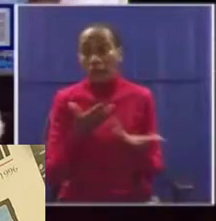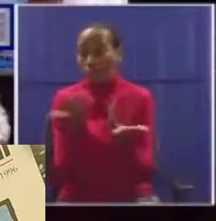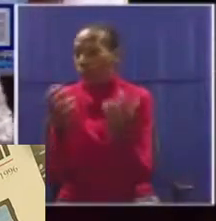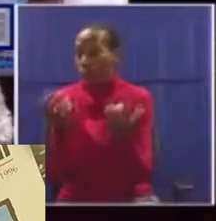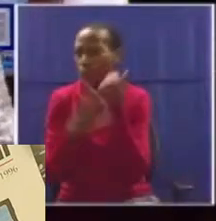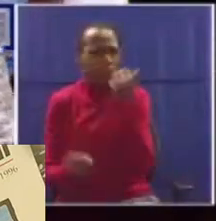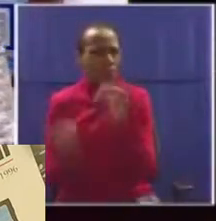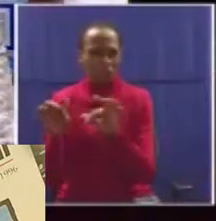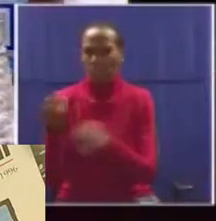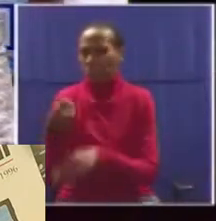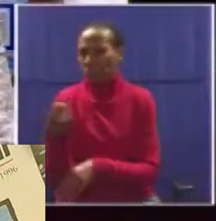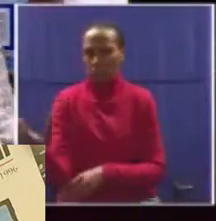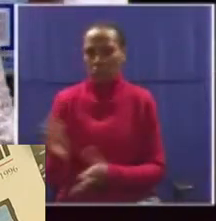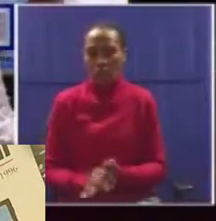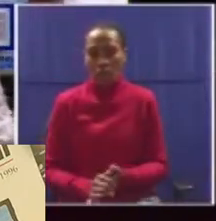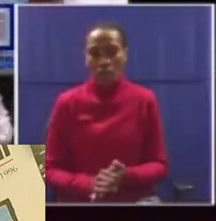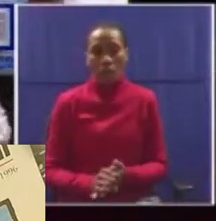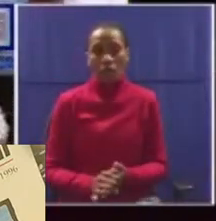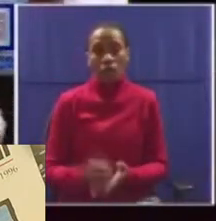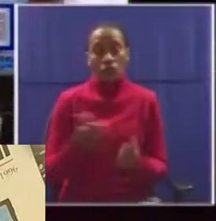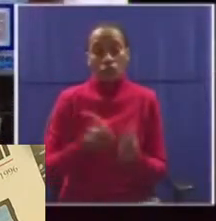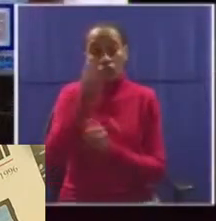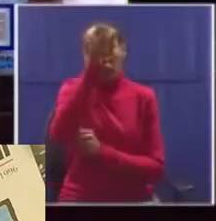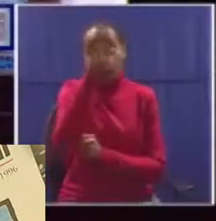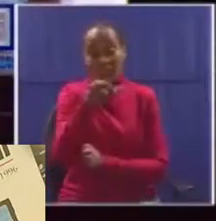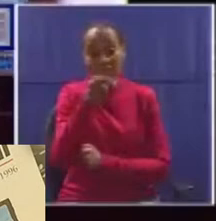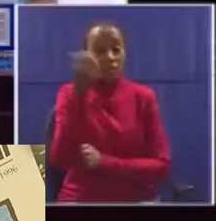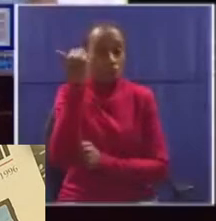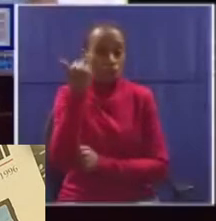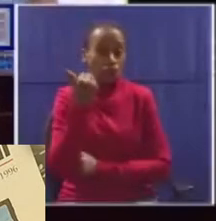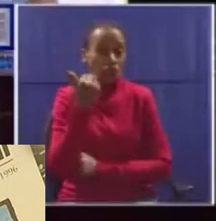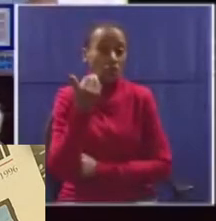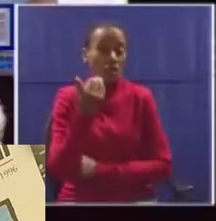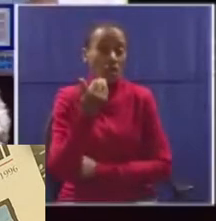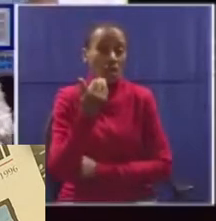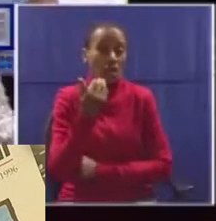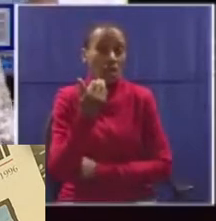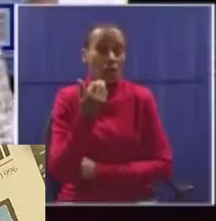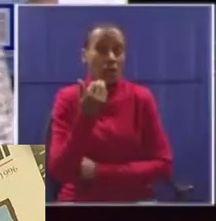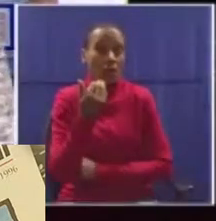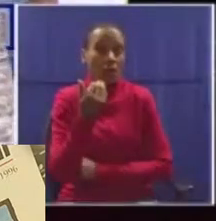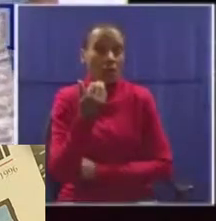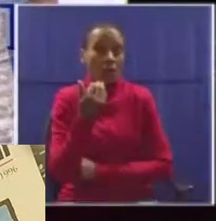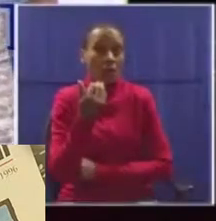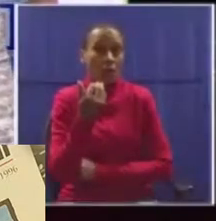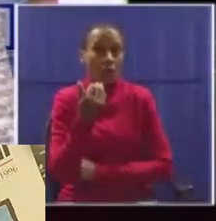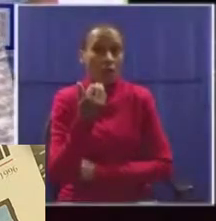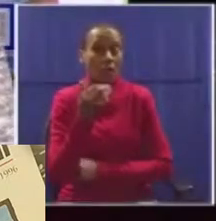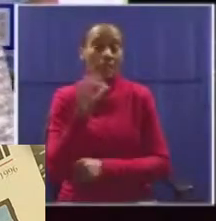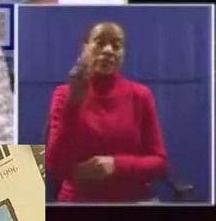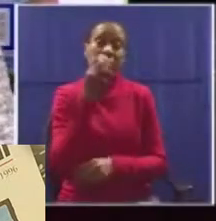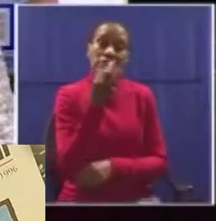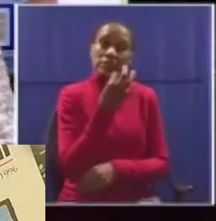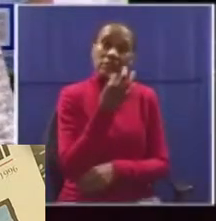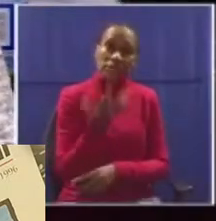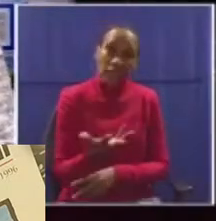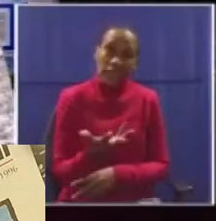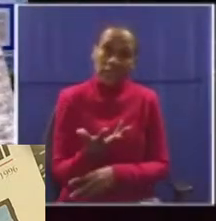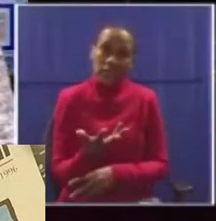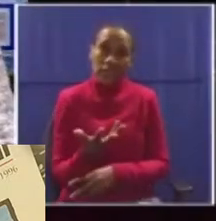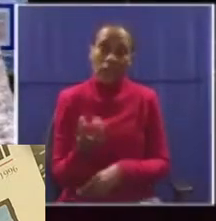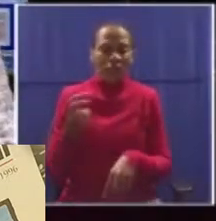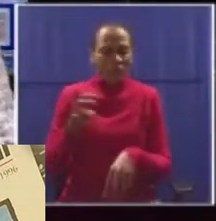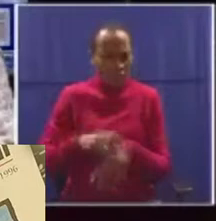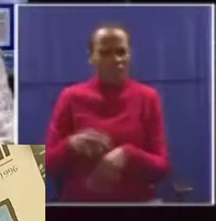our society the late former Chief Justice attachment articulated his vision for